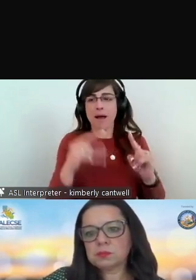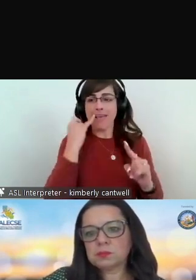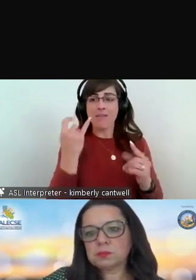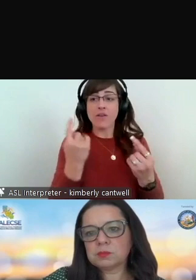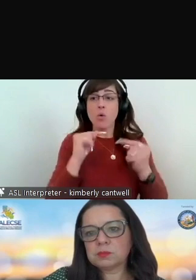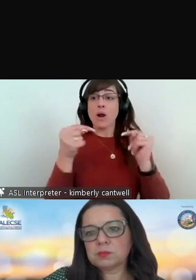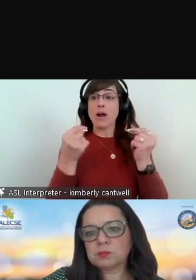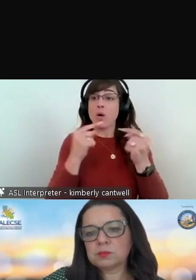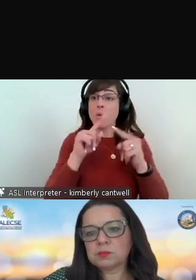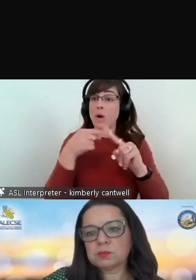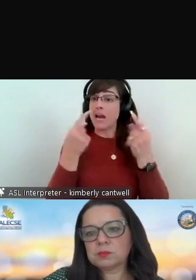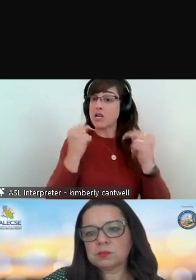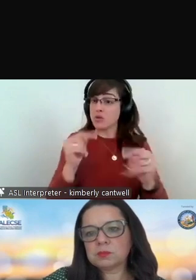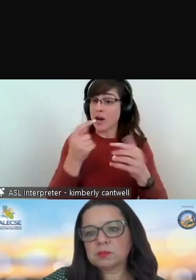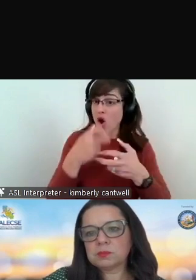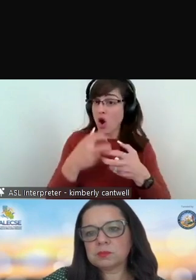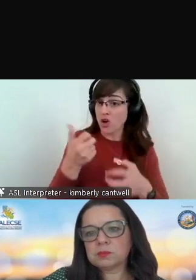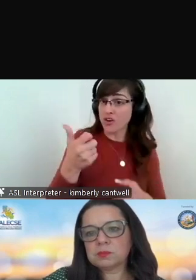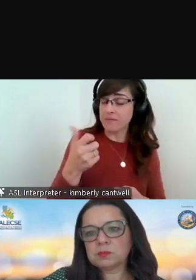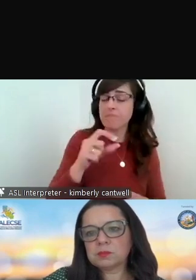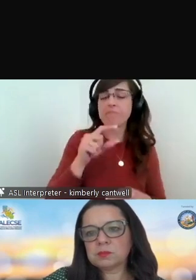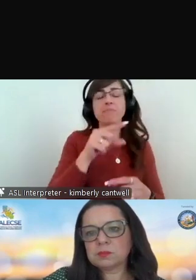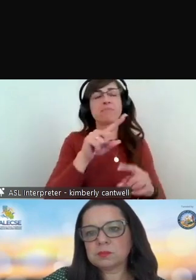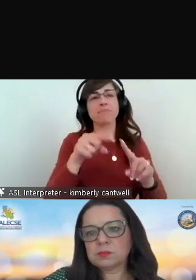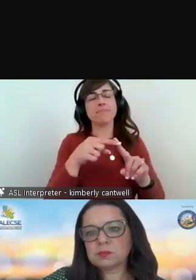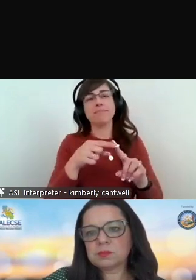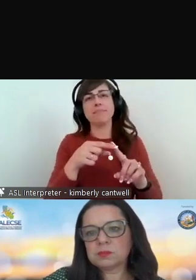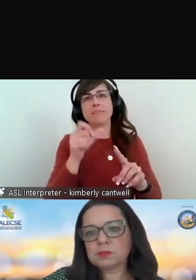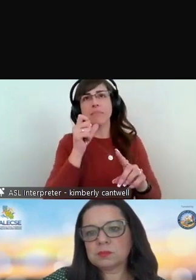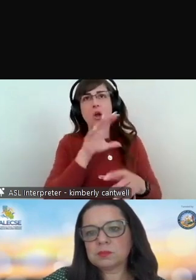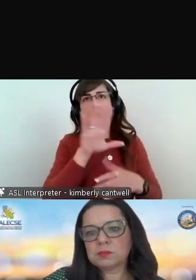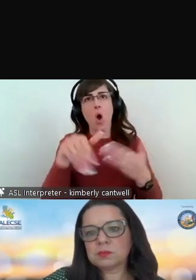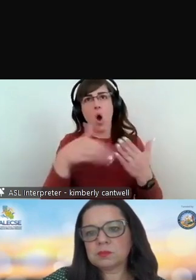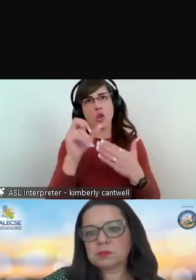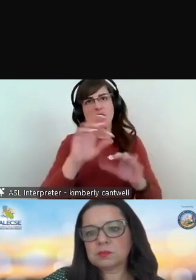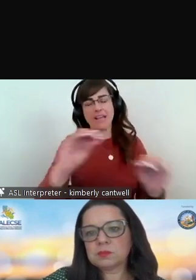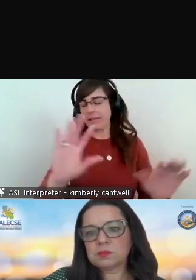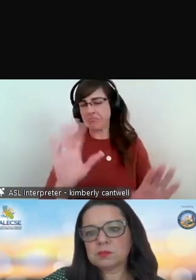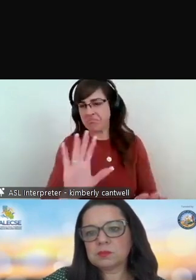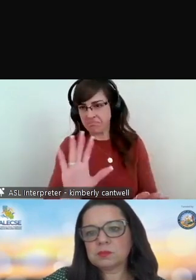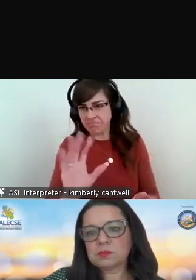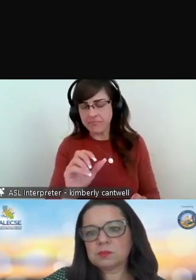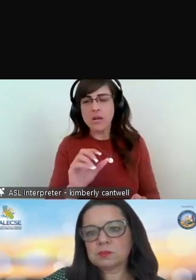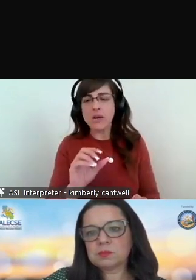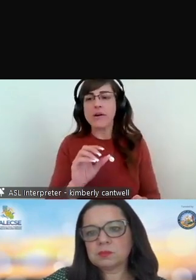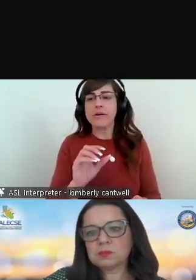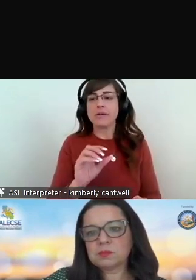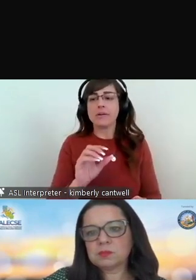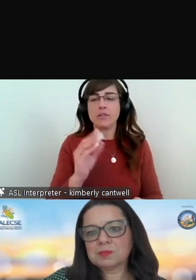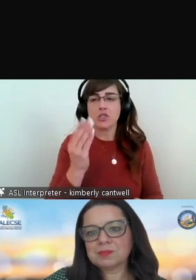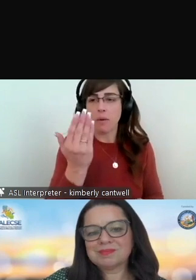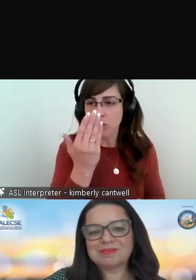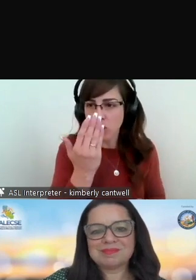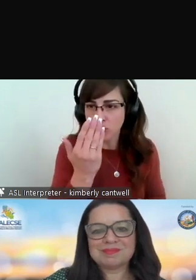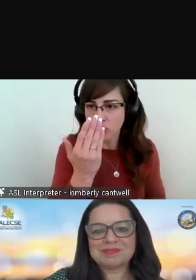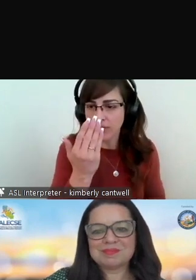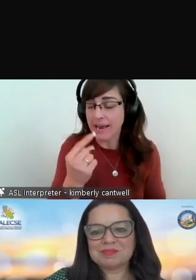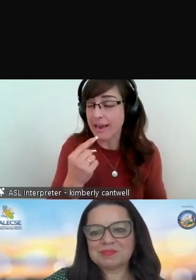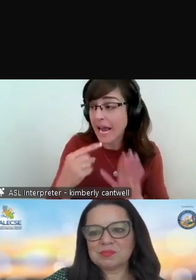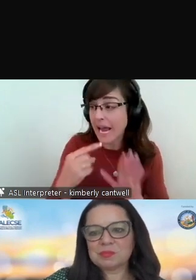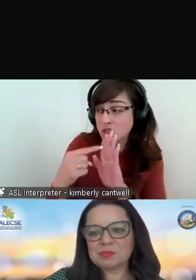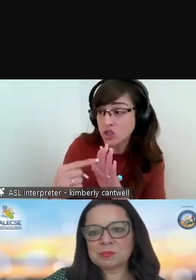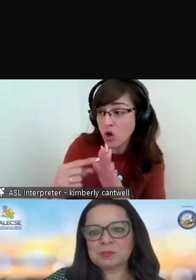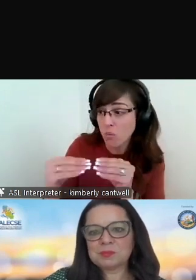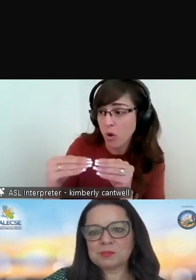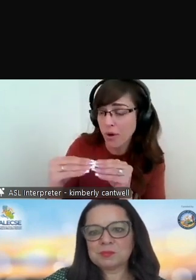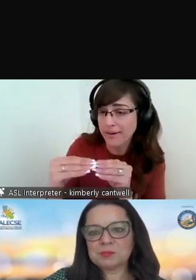I tried harder, right? So this is kind of where it's not that like all or nothing. So when I put my face a little bit closer to him and I show it a